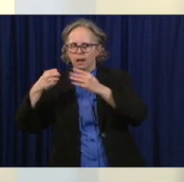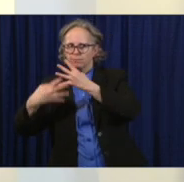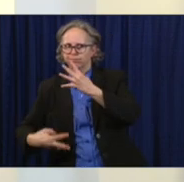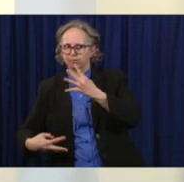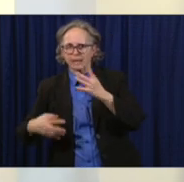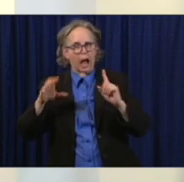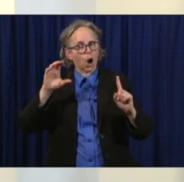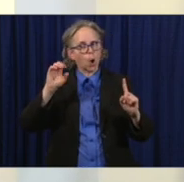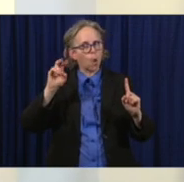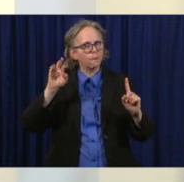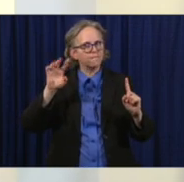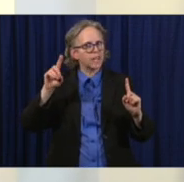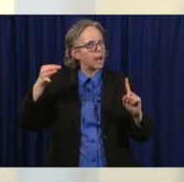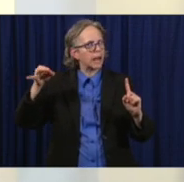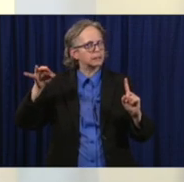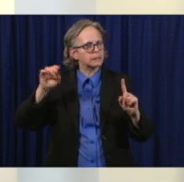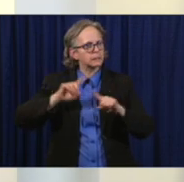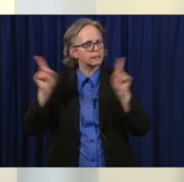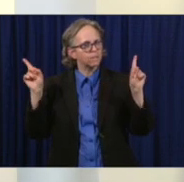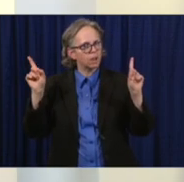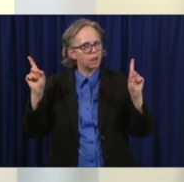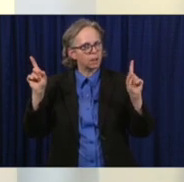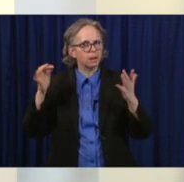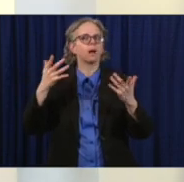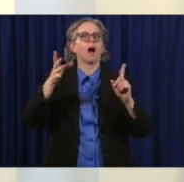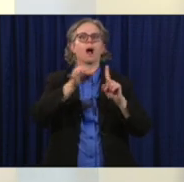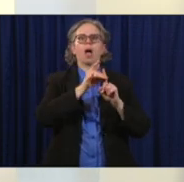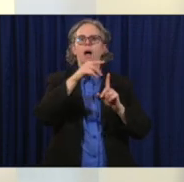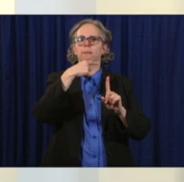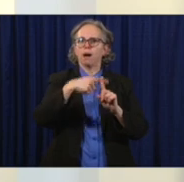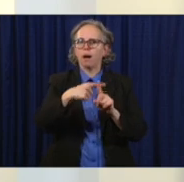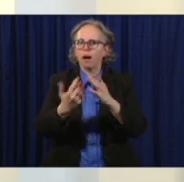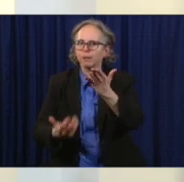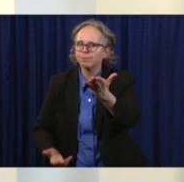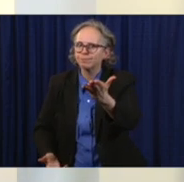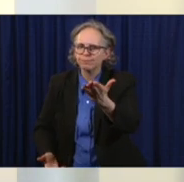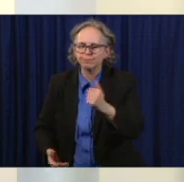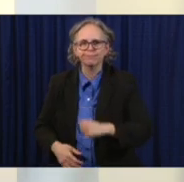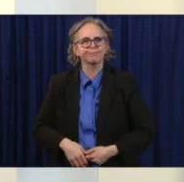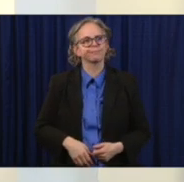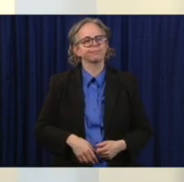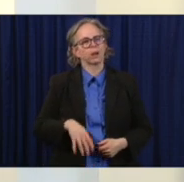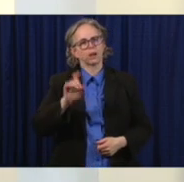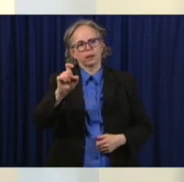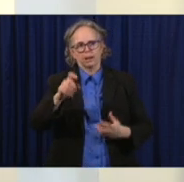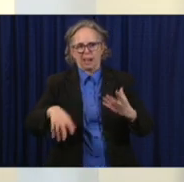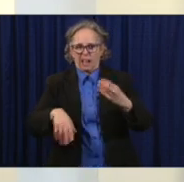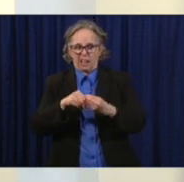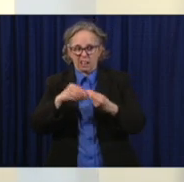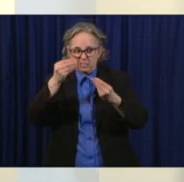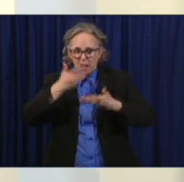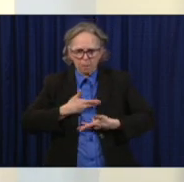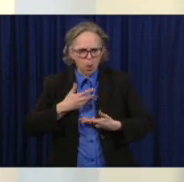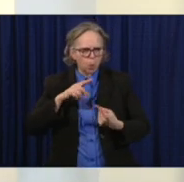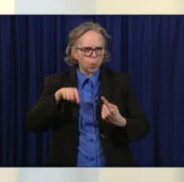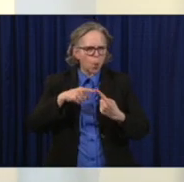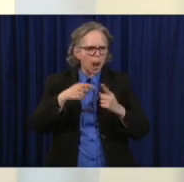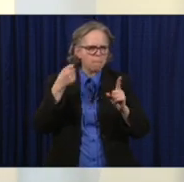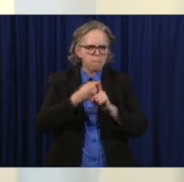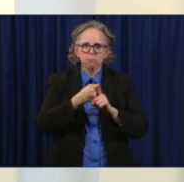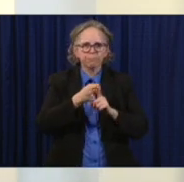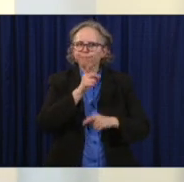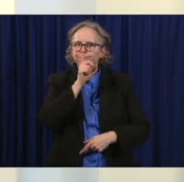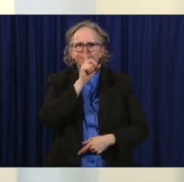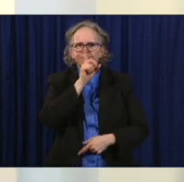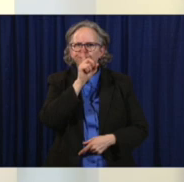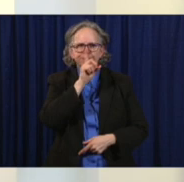exact time that a person had the disease. We just see that they had fought it off. But the epidemiologic